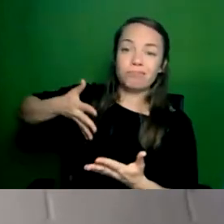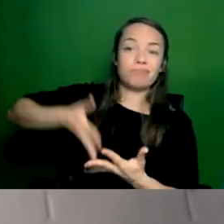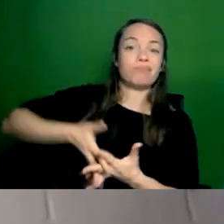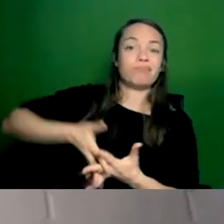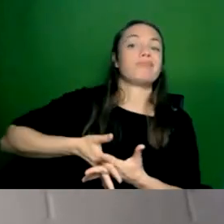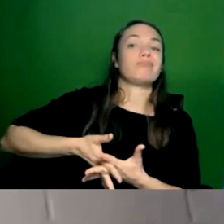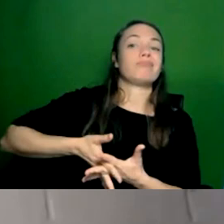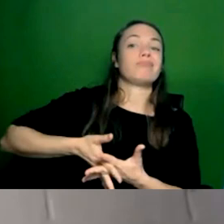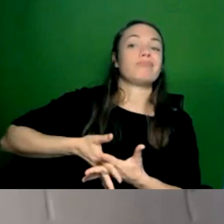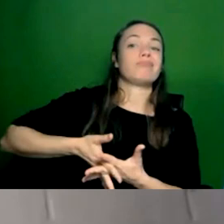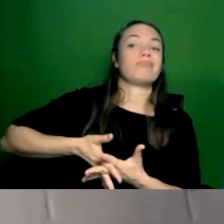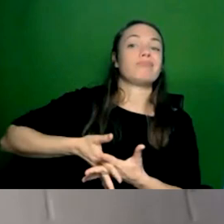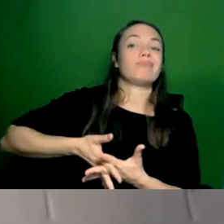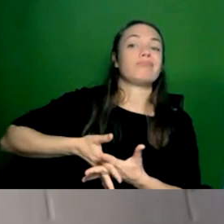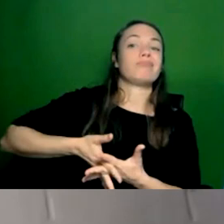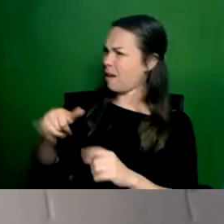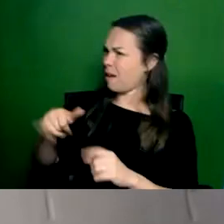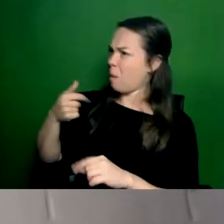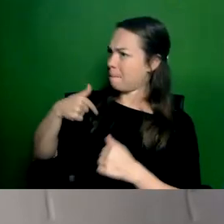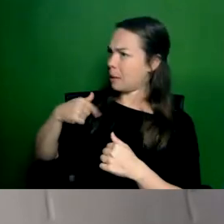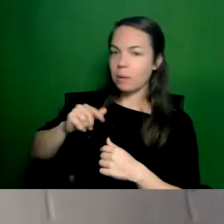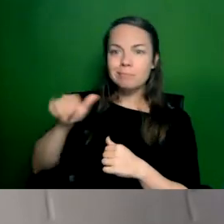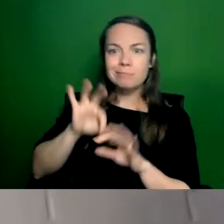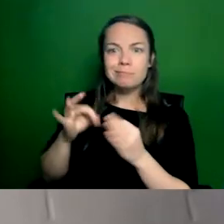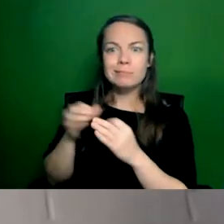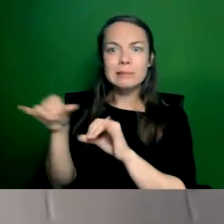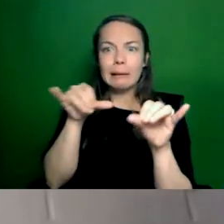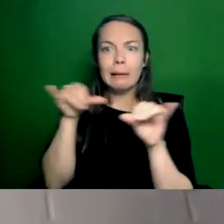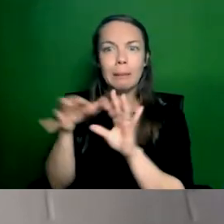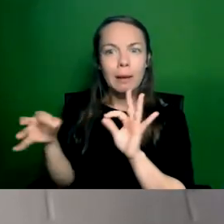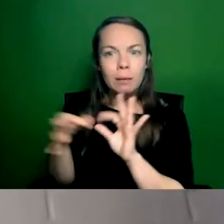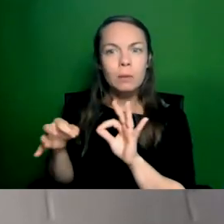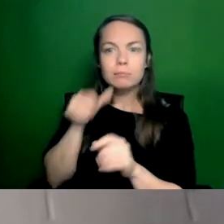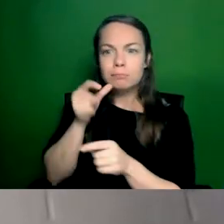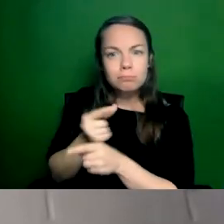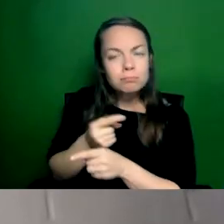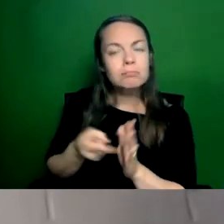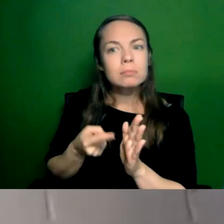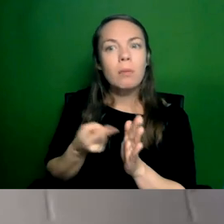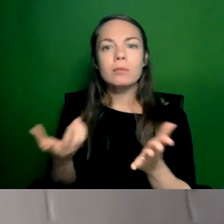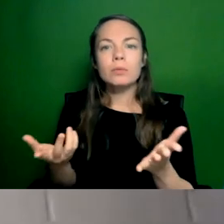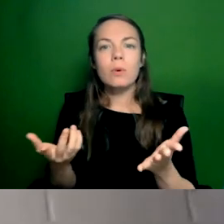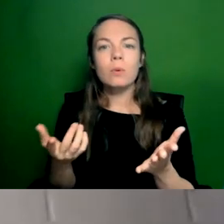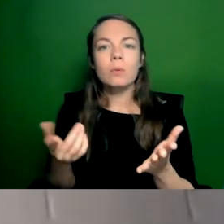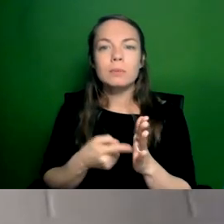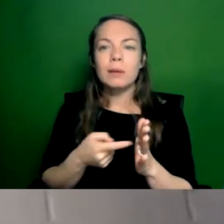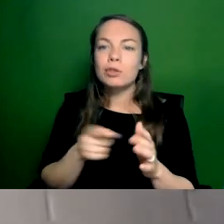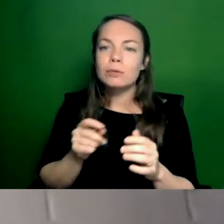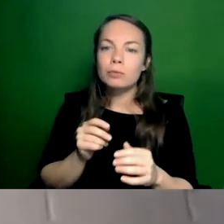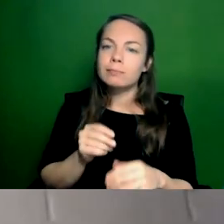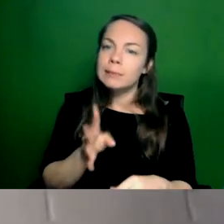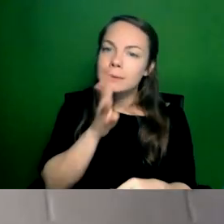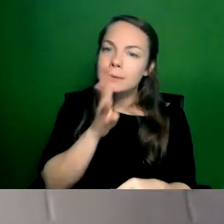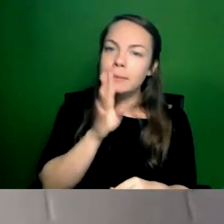we got it from. And so I think that sometimes it's just as simple as stepping up and saying something right where you're